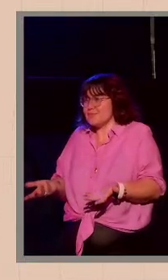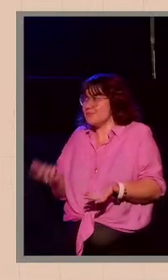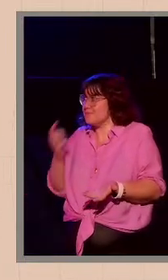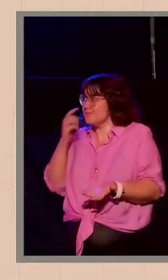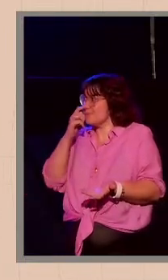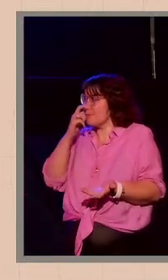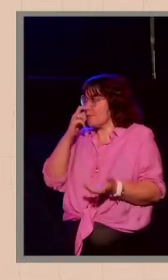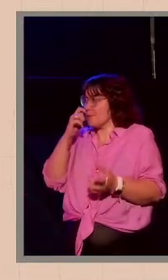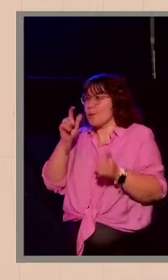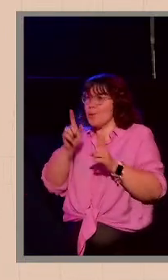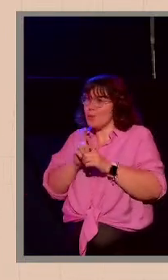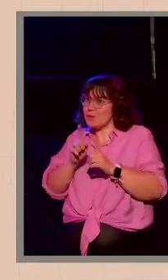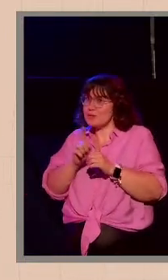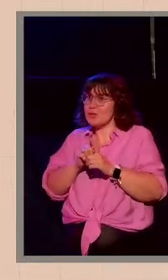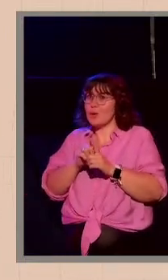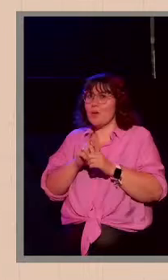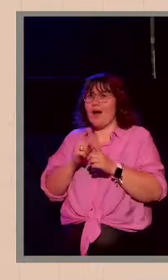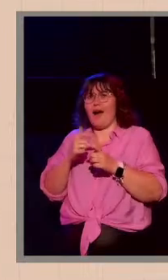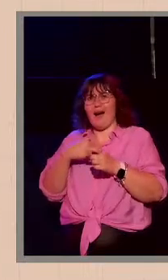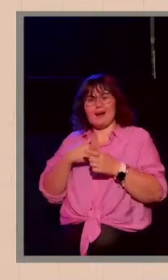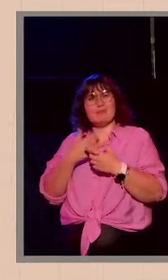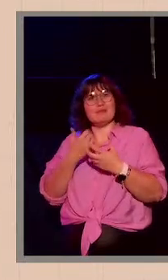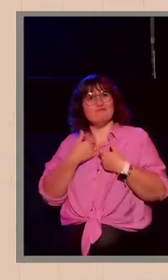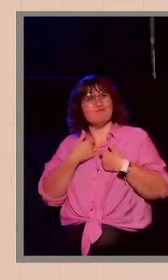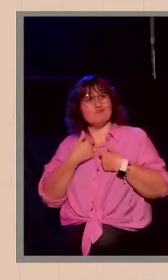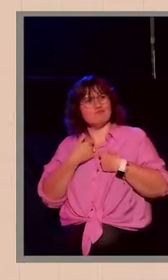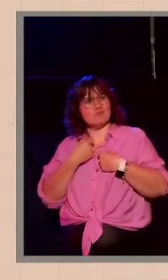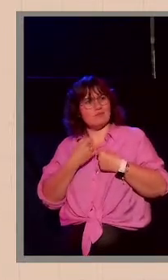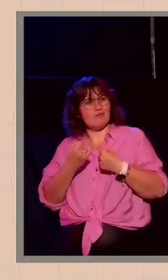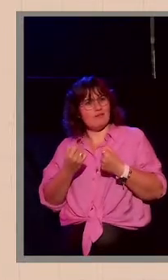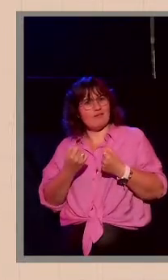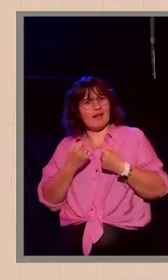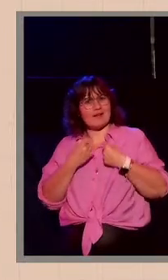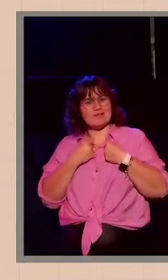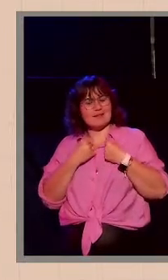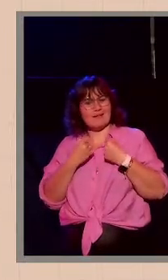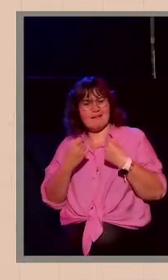also additionally reflecting on